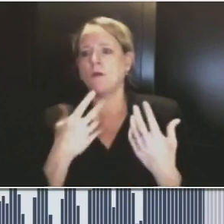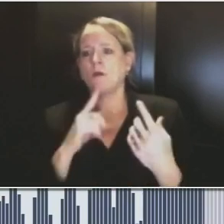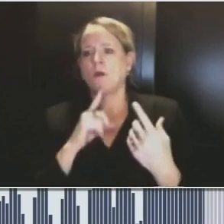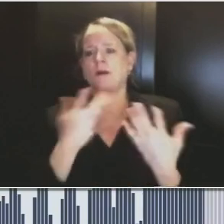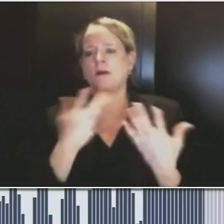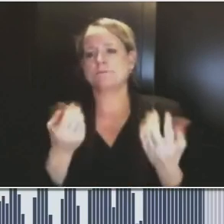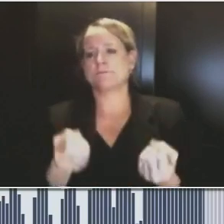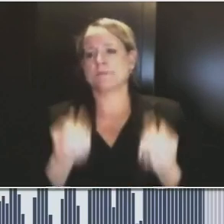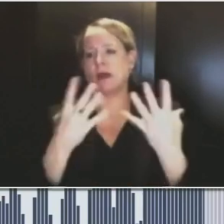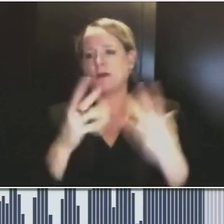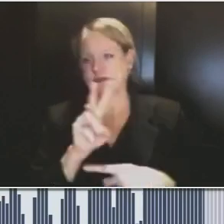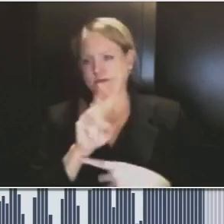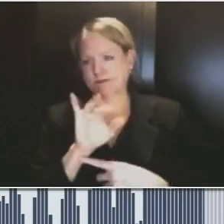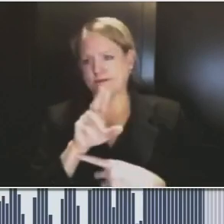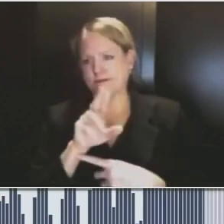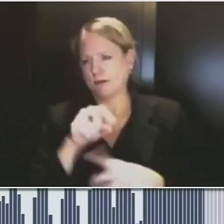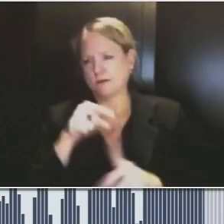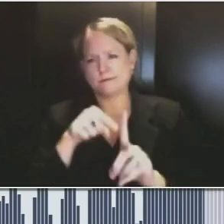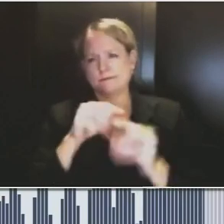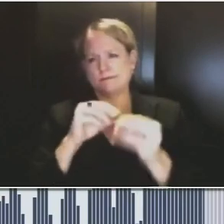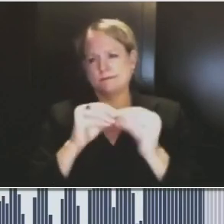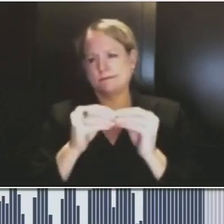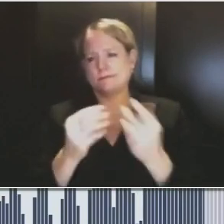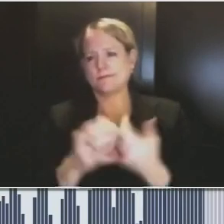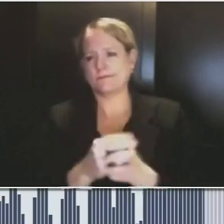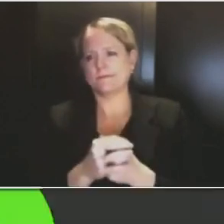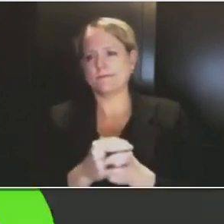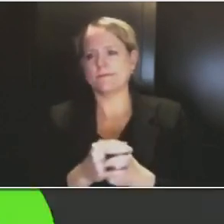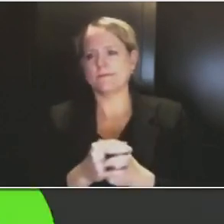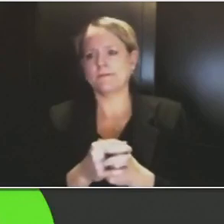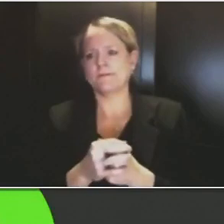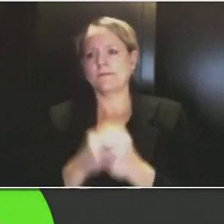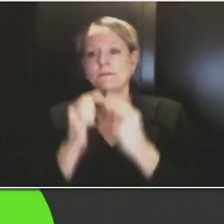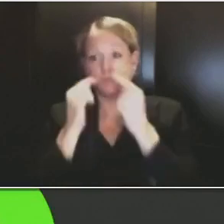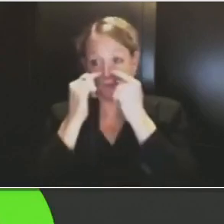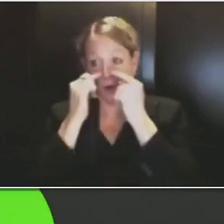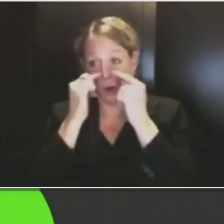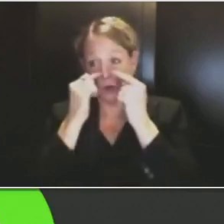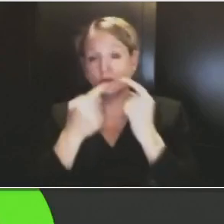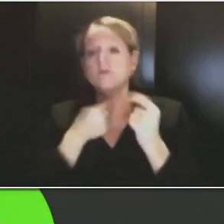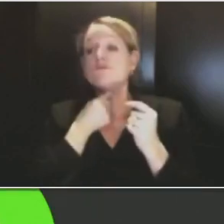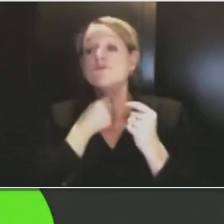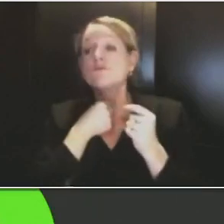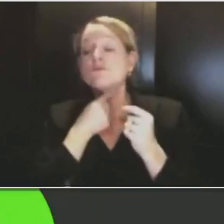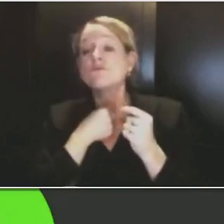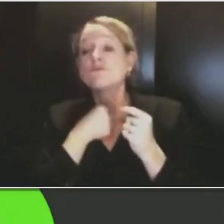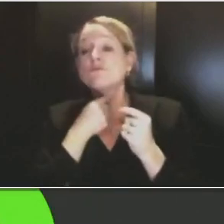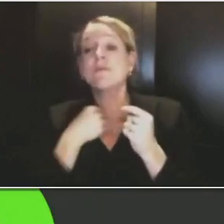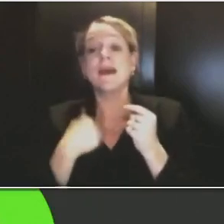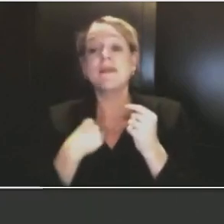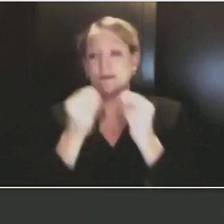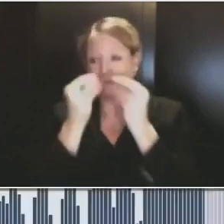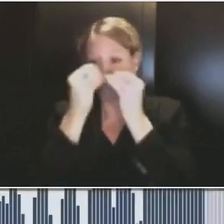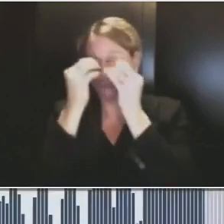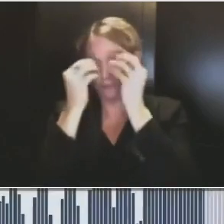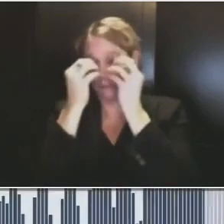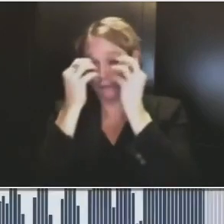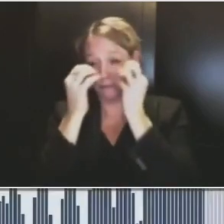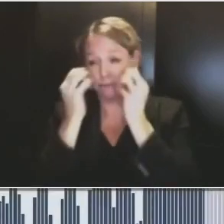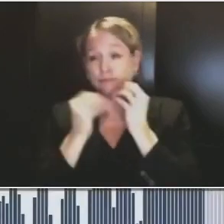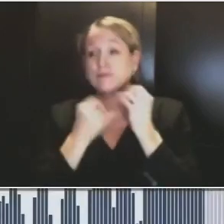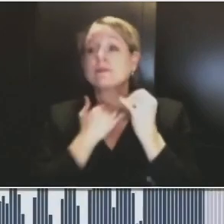even before symptoms start. It peaks within a couple days and then tails off. The PCR test, which is a